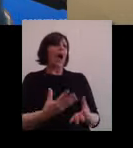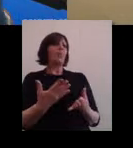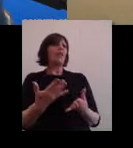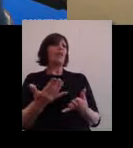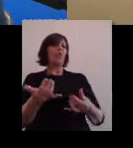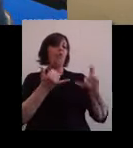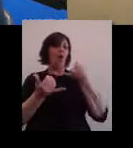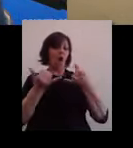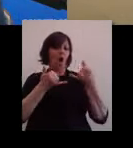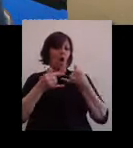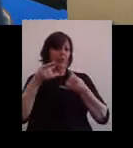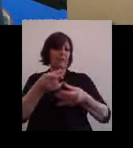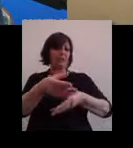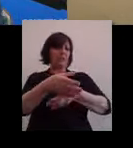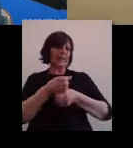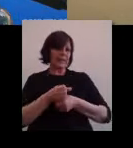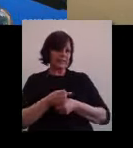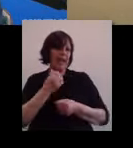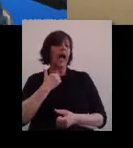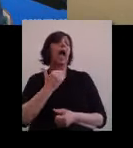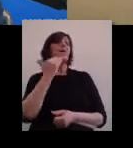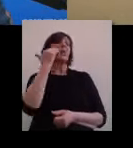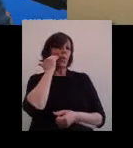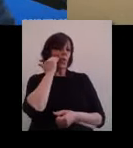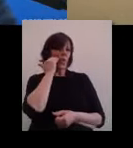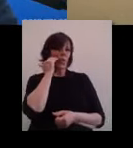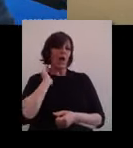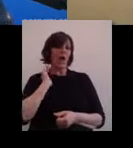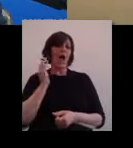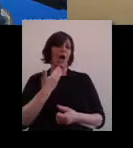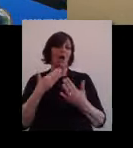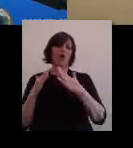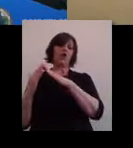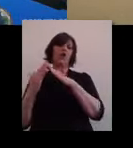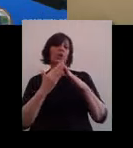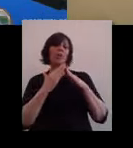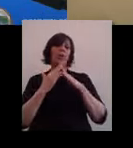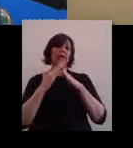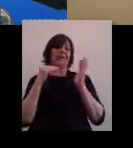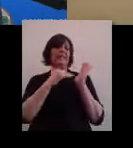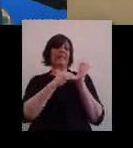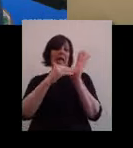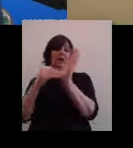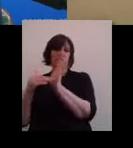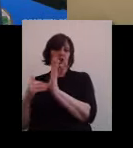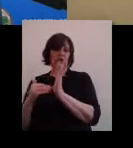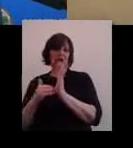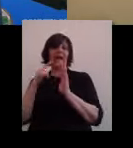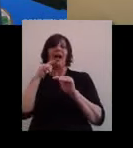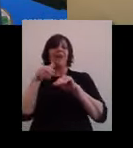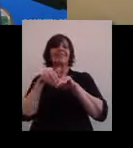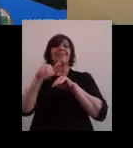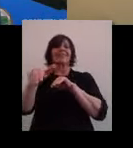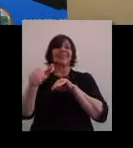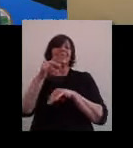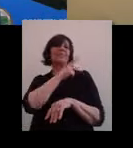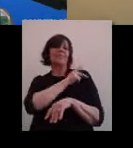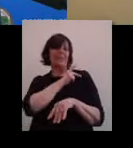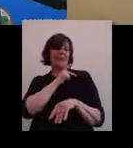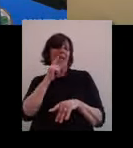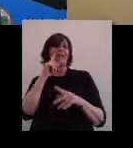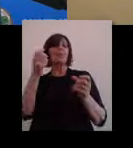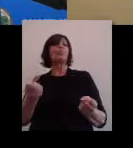receiving. I know that our community healthcare providers are accepting patients and they're able to provide counseling